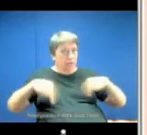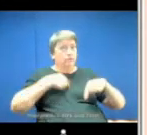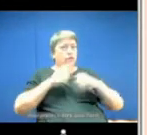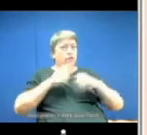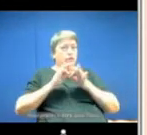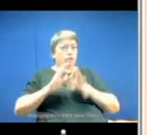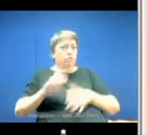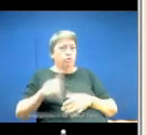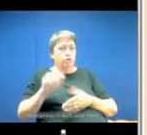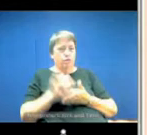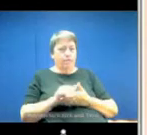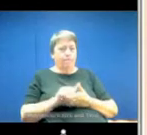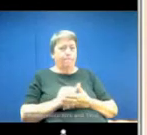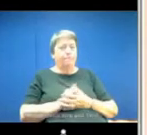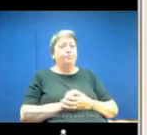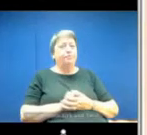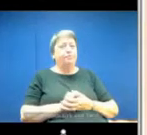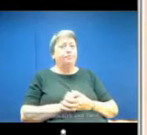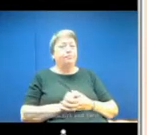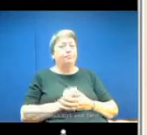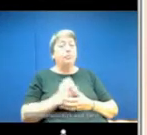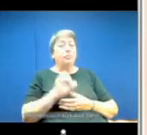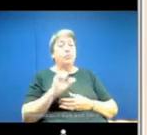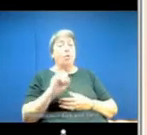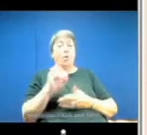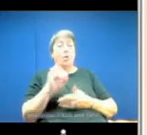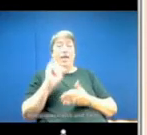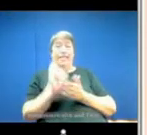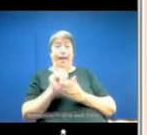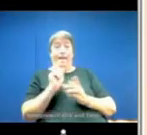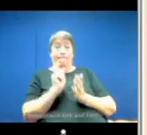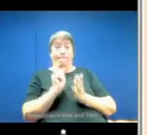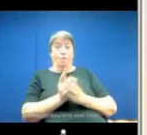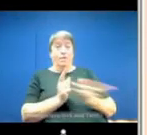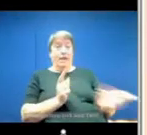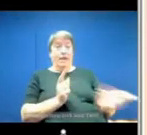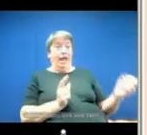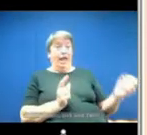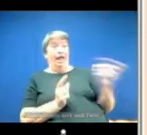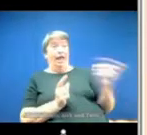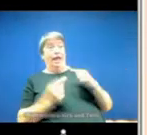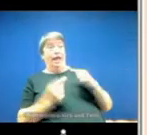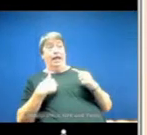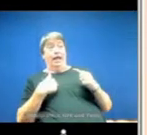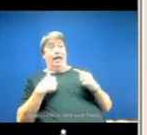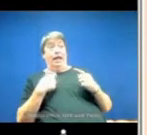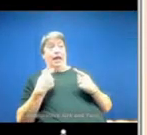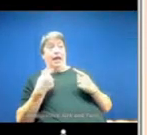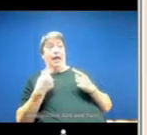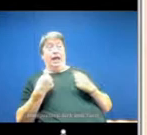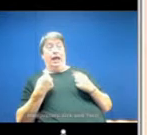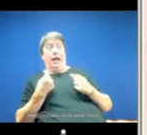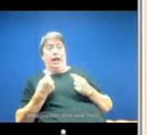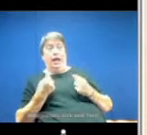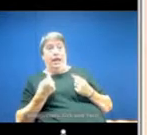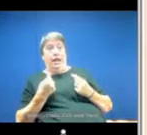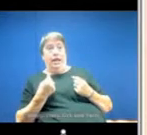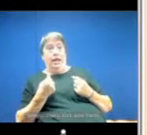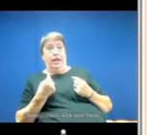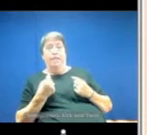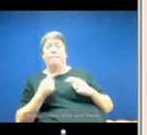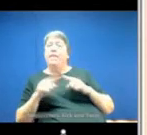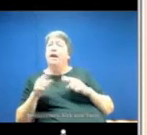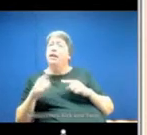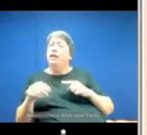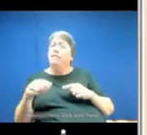Right. So, at that moment, you're in a really bad place, but I think that you're also working within the system, and